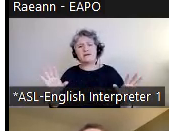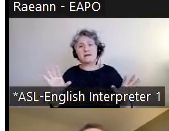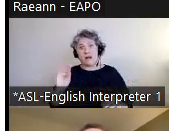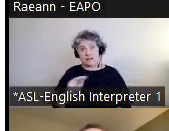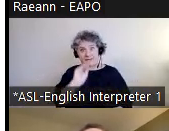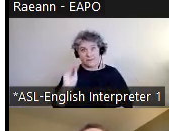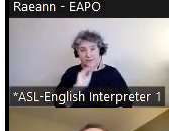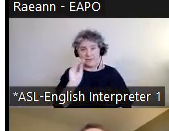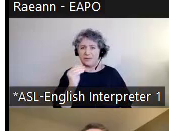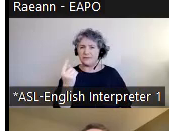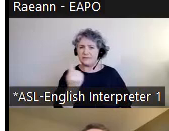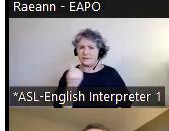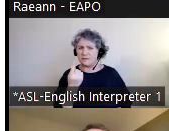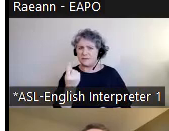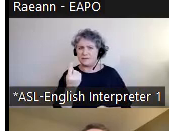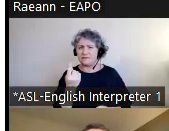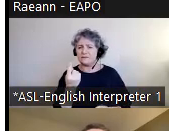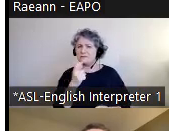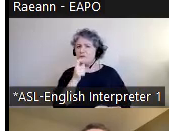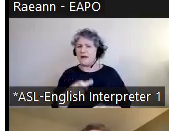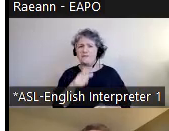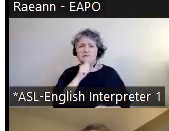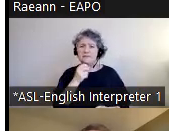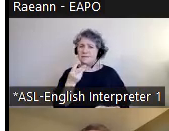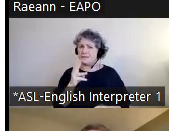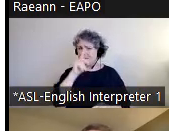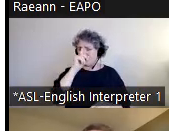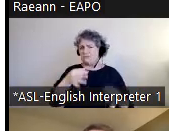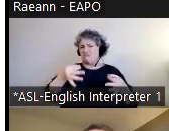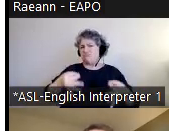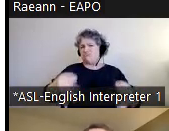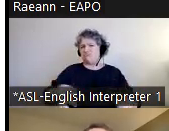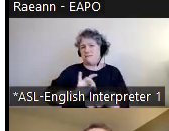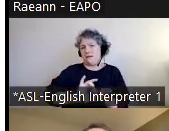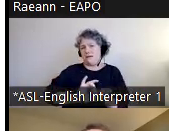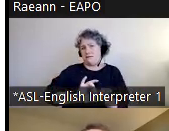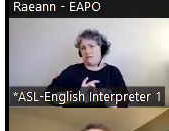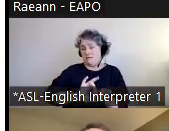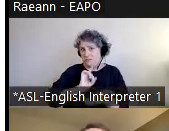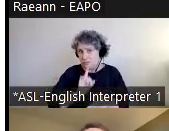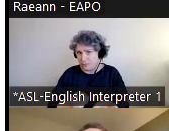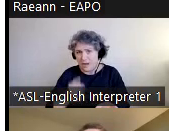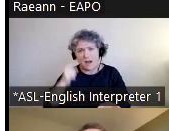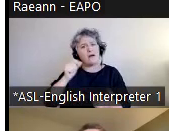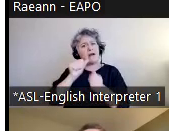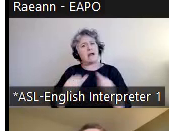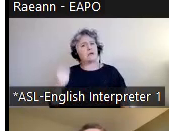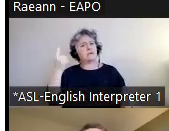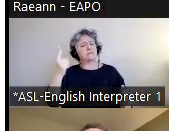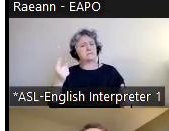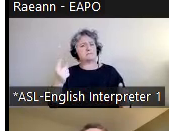Ontario, someone doesn't have to be 16 to make medical decisions. Is this true? I thought anyone was deemed